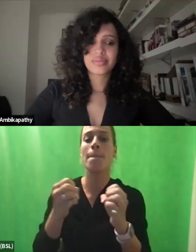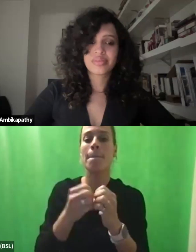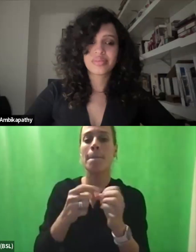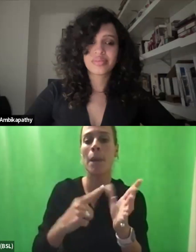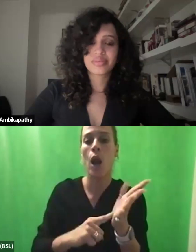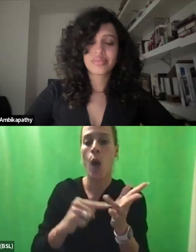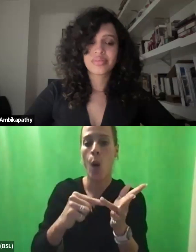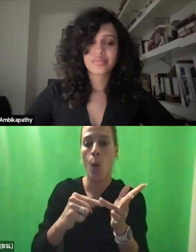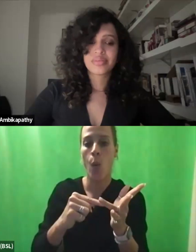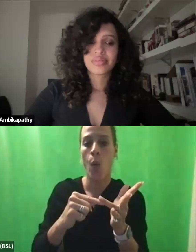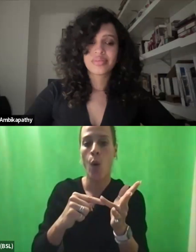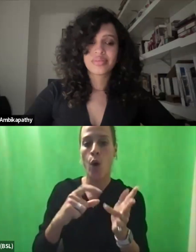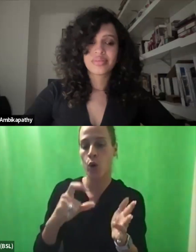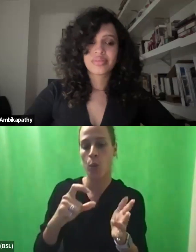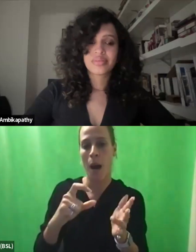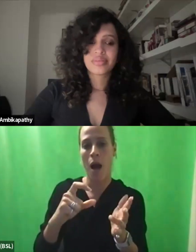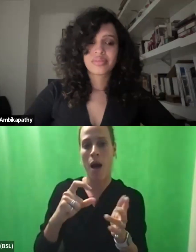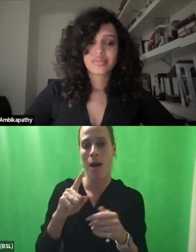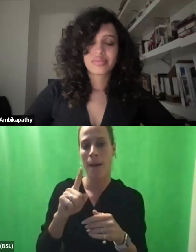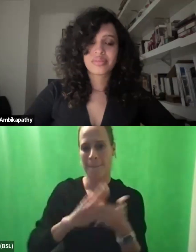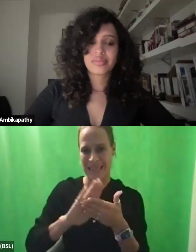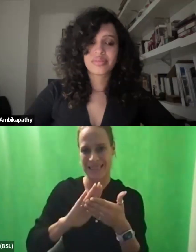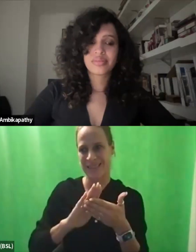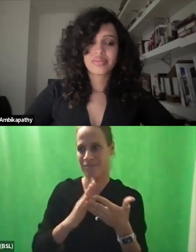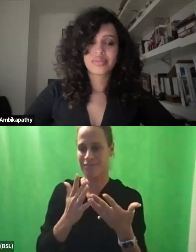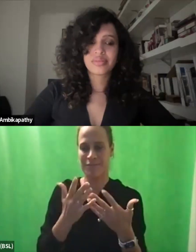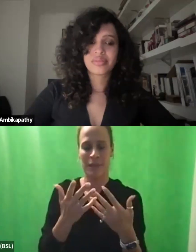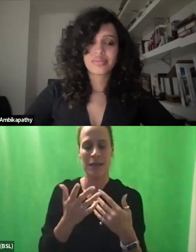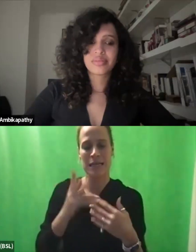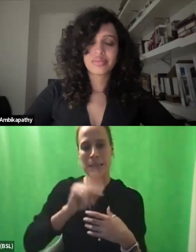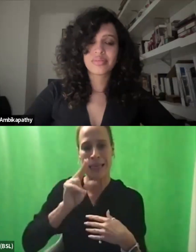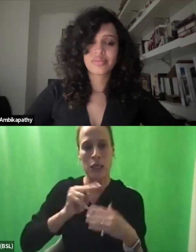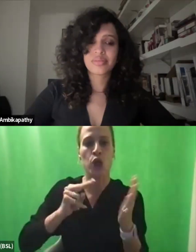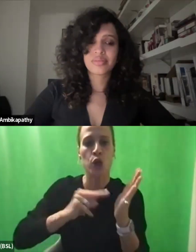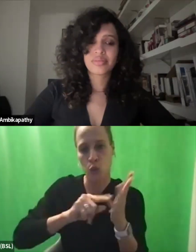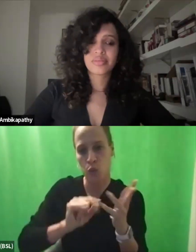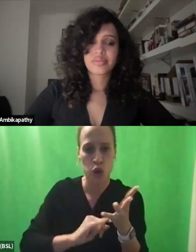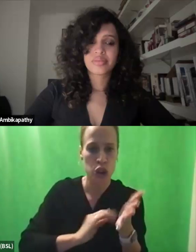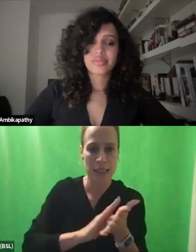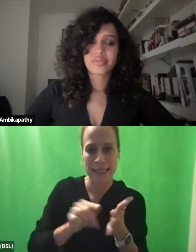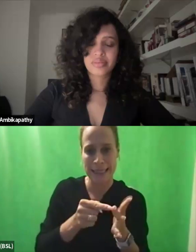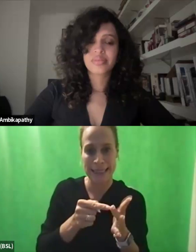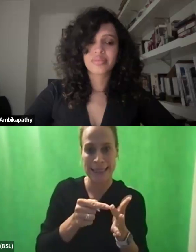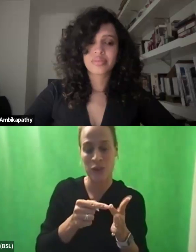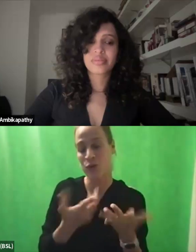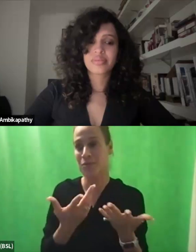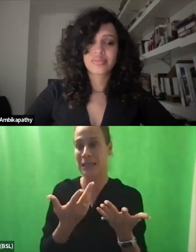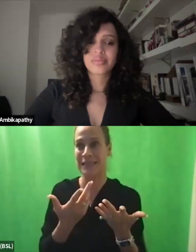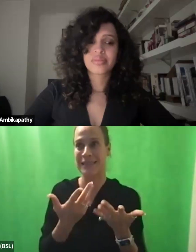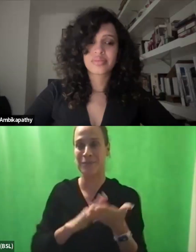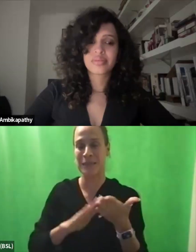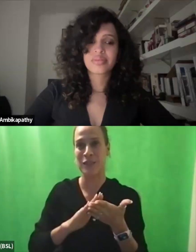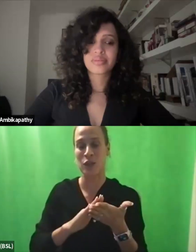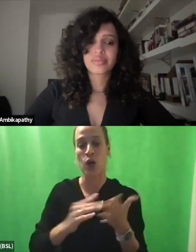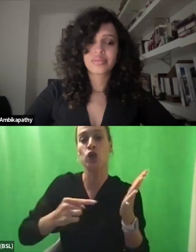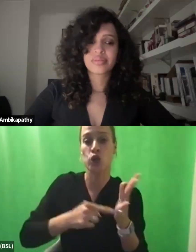simply means to speak in Nouchi, which is a word that comes from the Jula language, which means to speak. And it's a Nouchi word